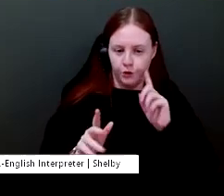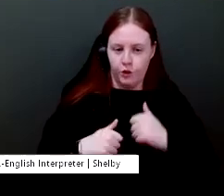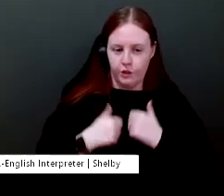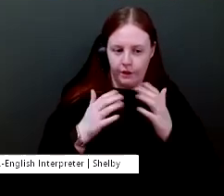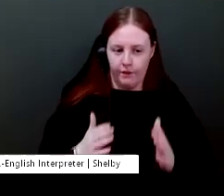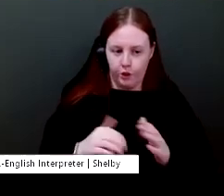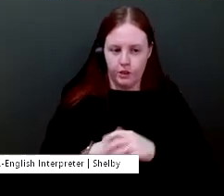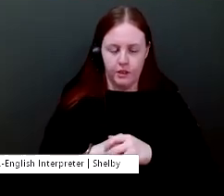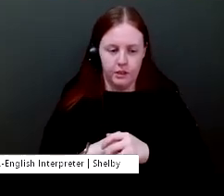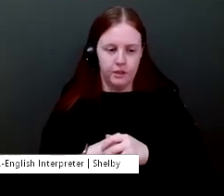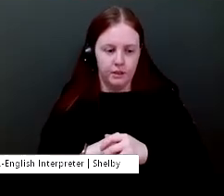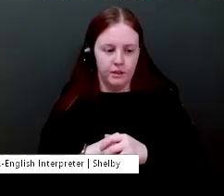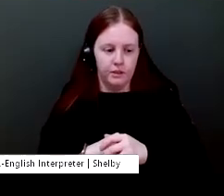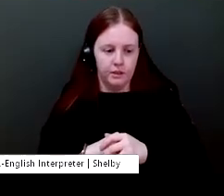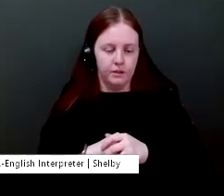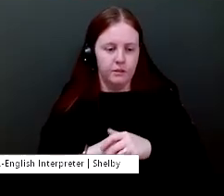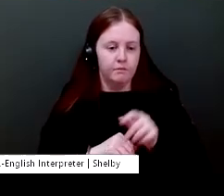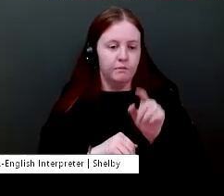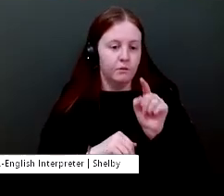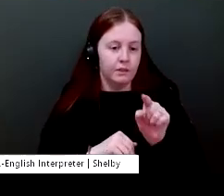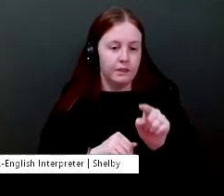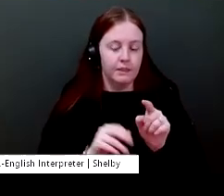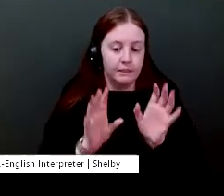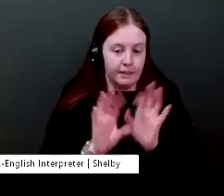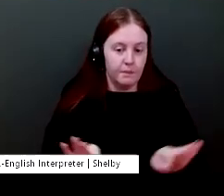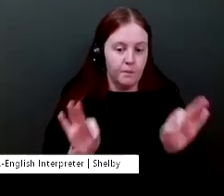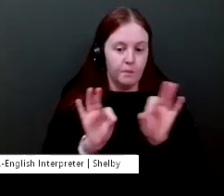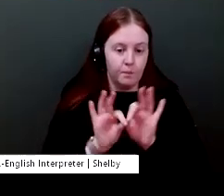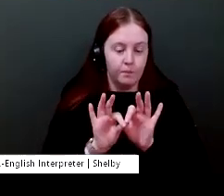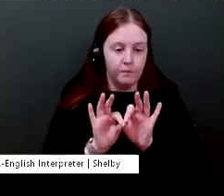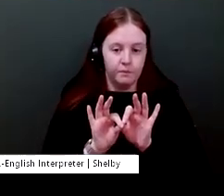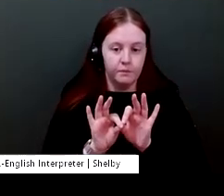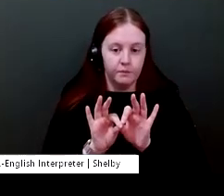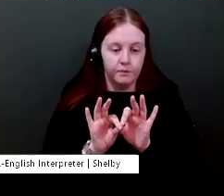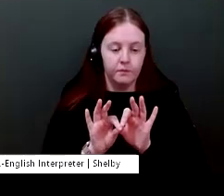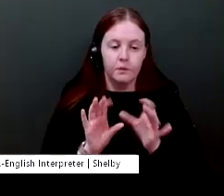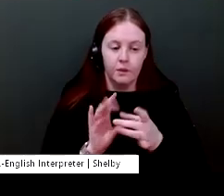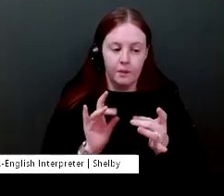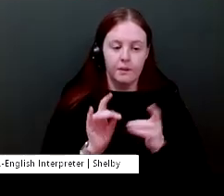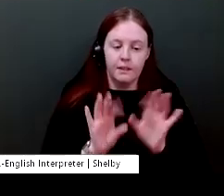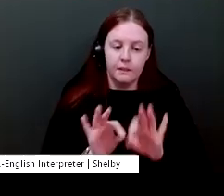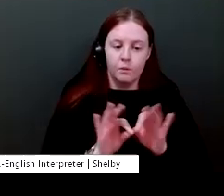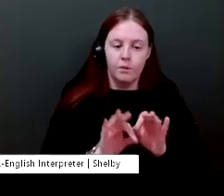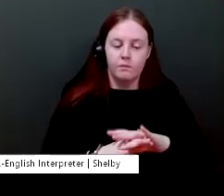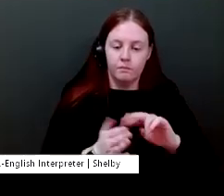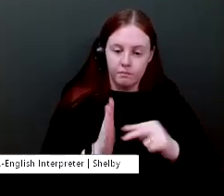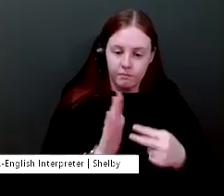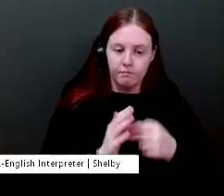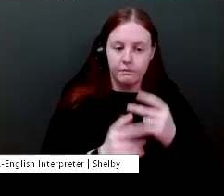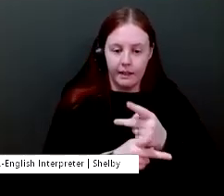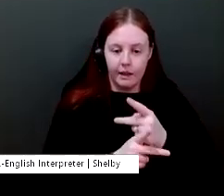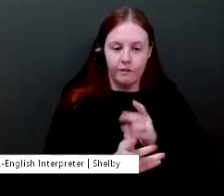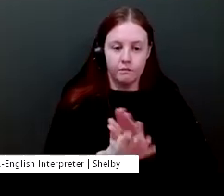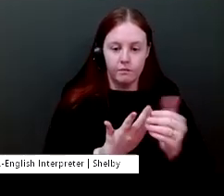this is very important because we noted how it's important to be intentional, careful, and transparent with regards to